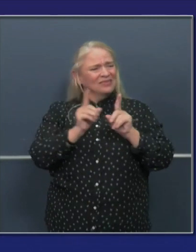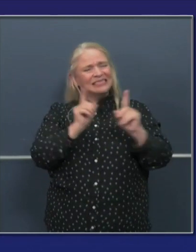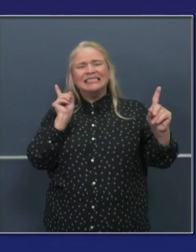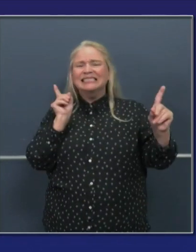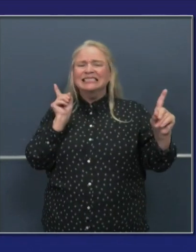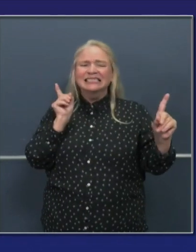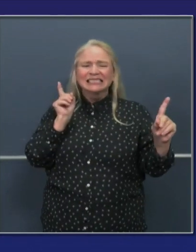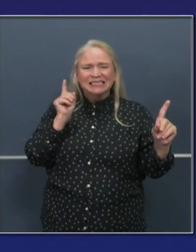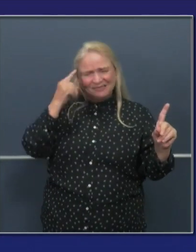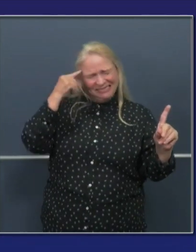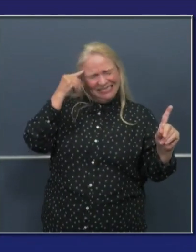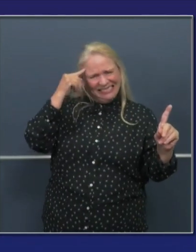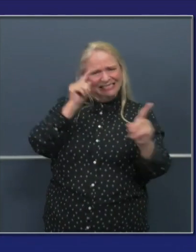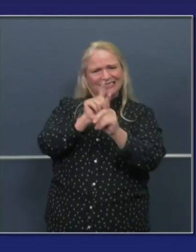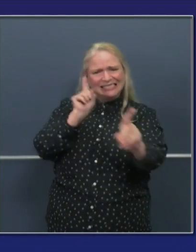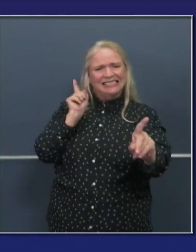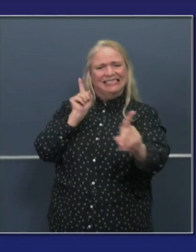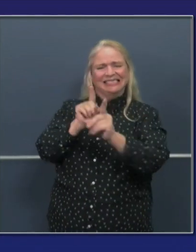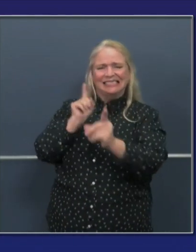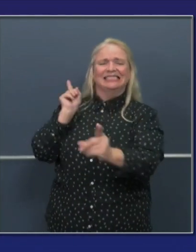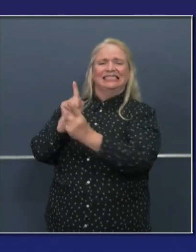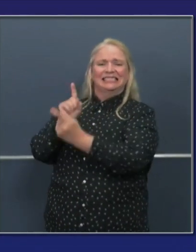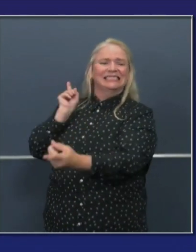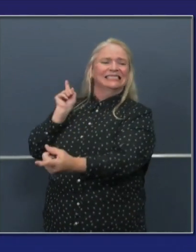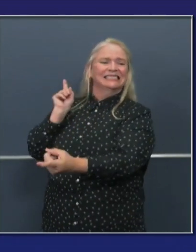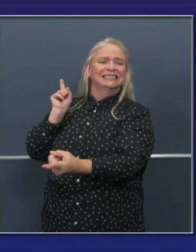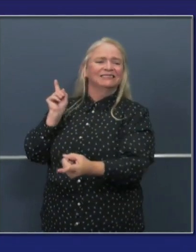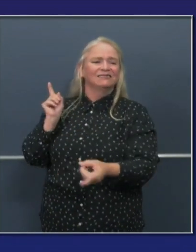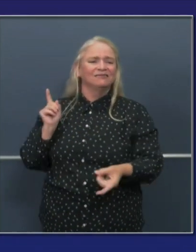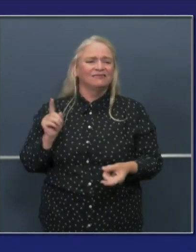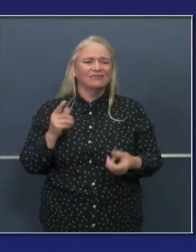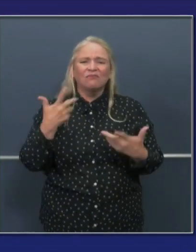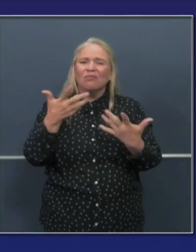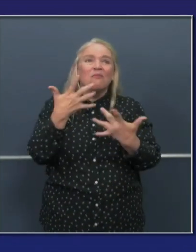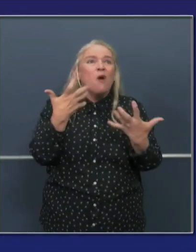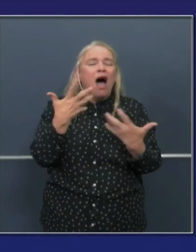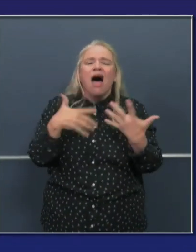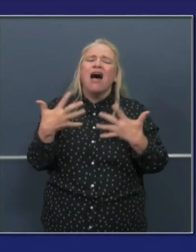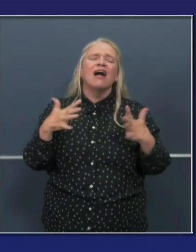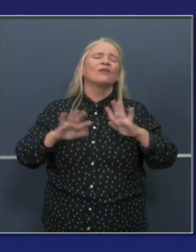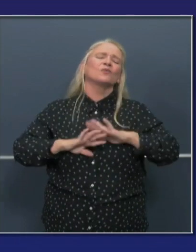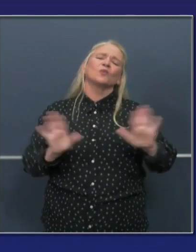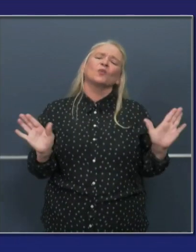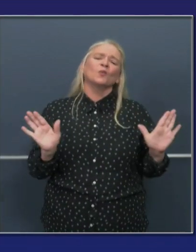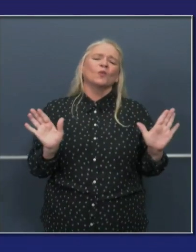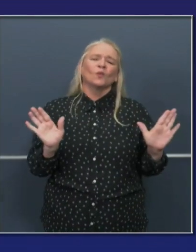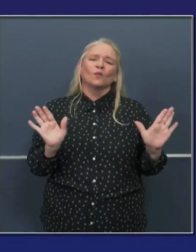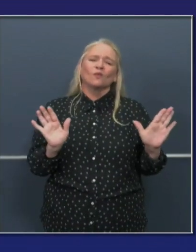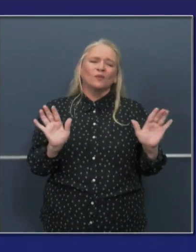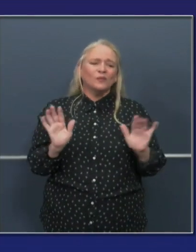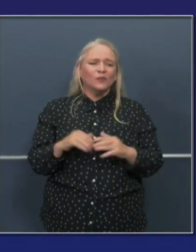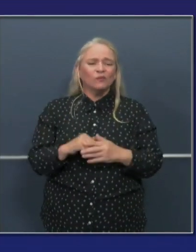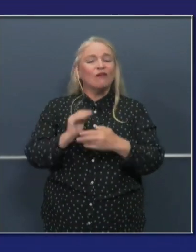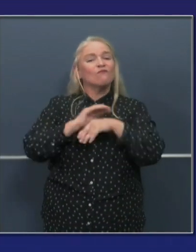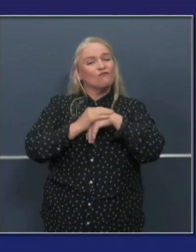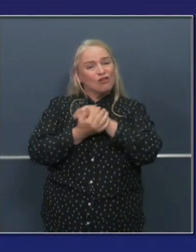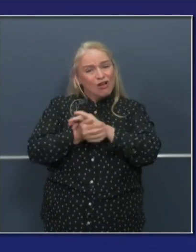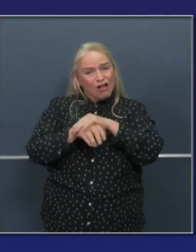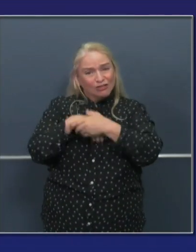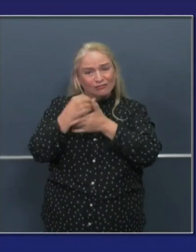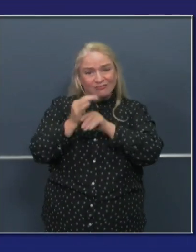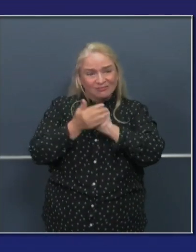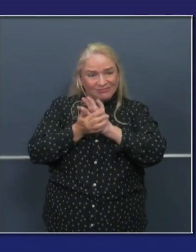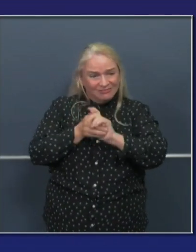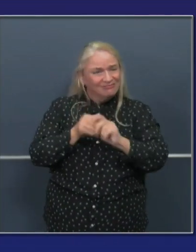from cohorts that are outside your household and strangers, and do, as Carmela said, the basics. Wash your hands, simple